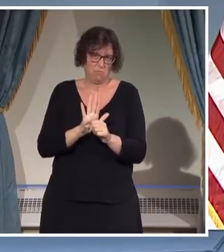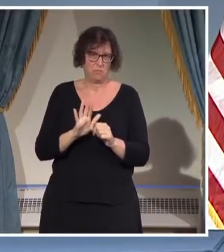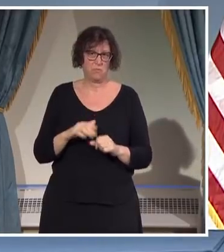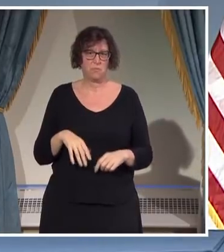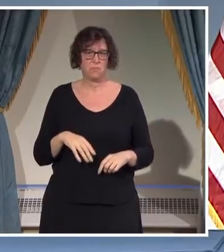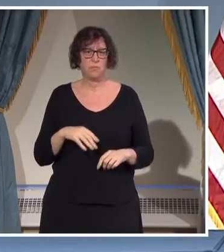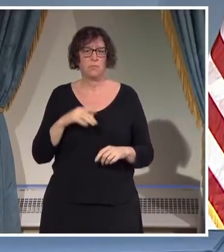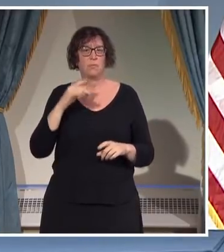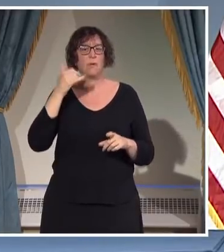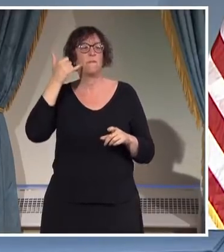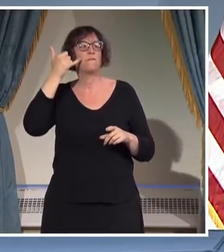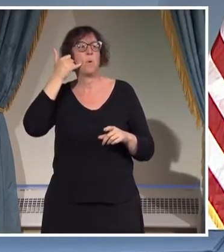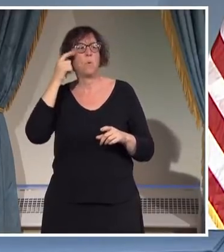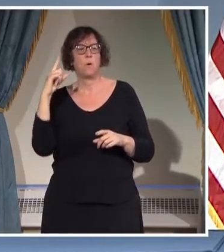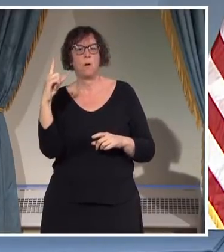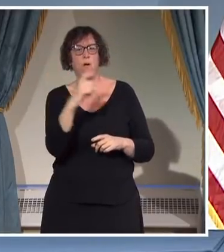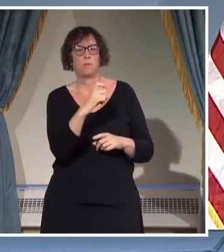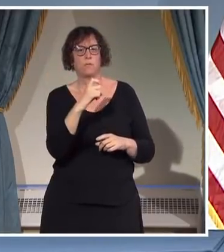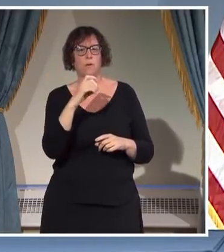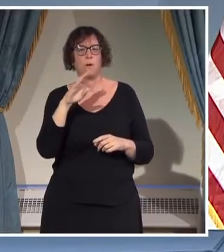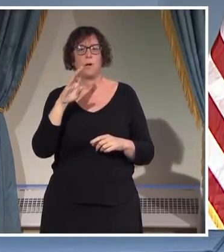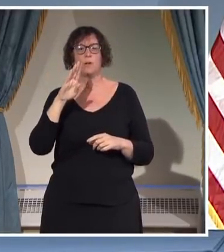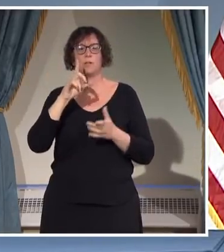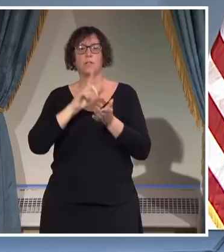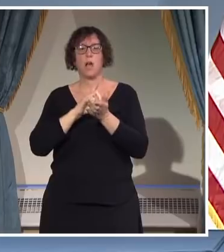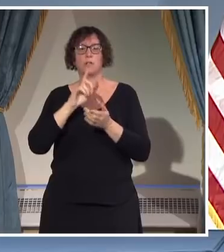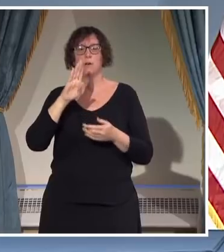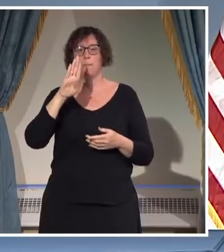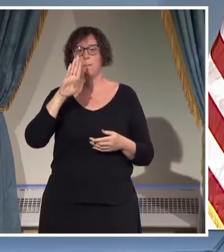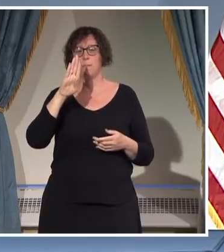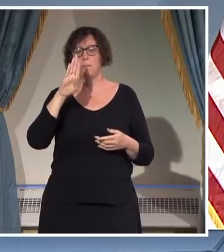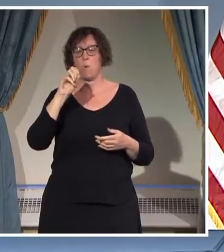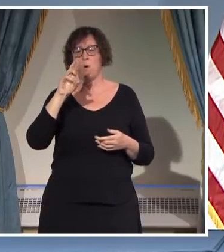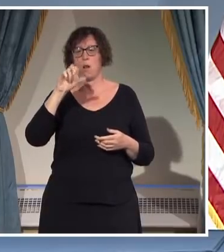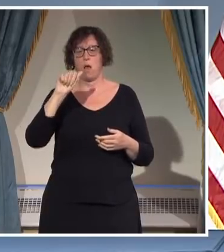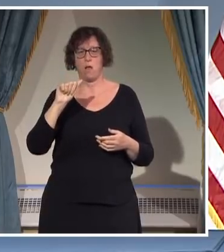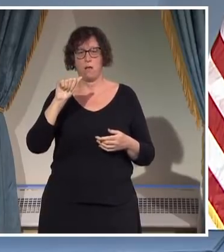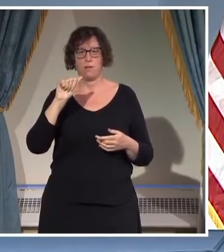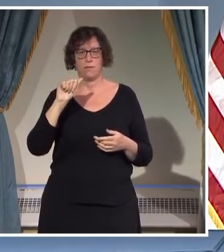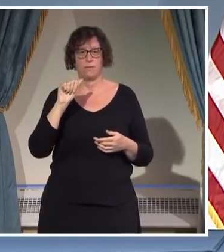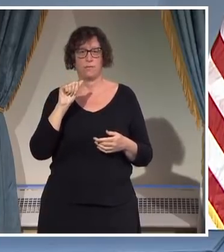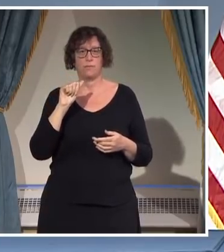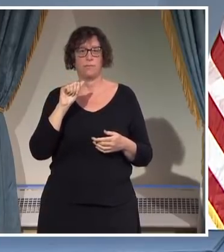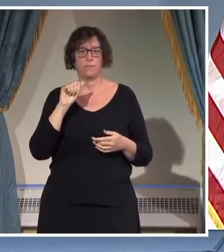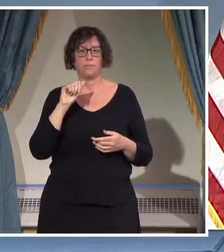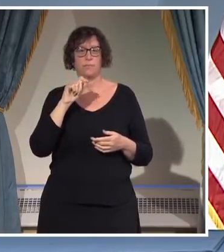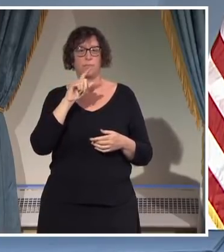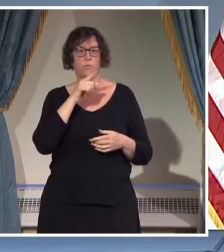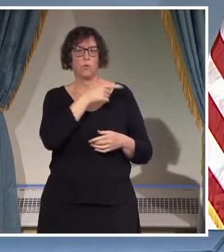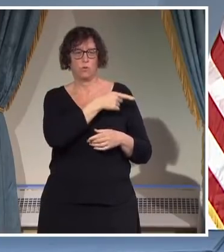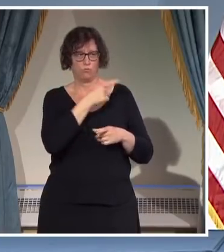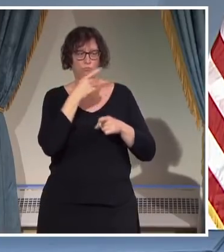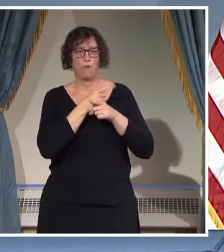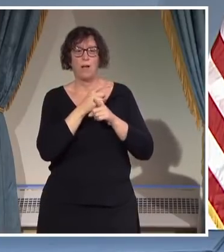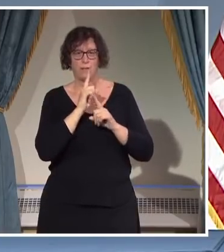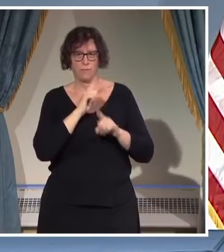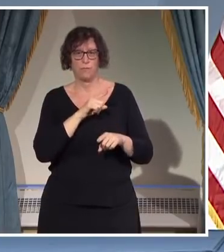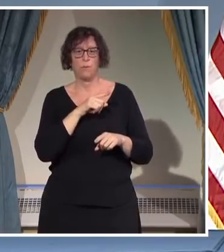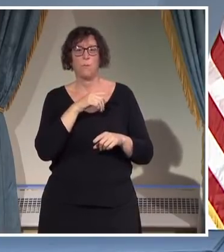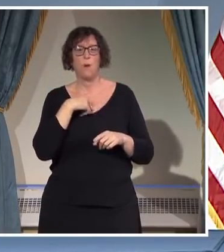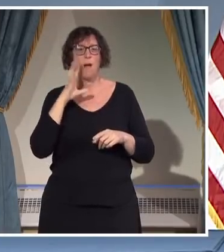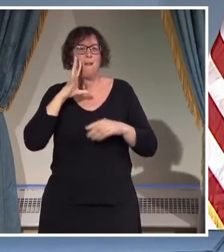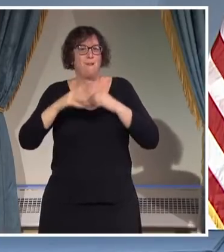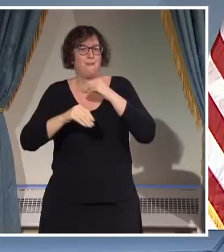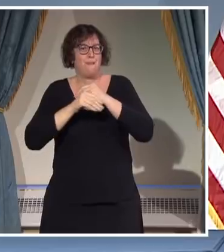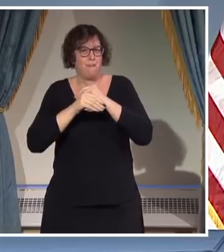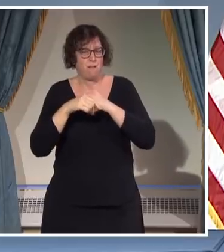think you got it right. The only thing I would add is that right now, I think it's safe to say that there are tens of thousands of